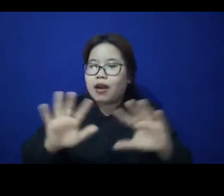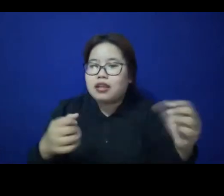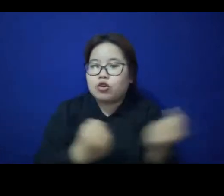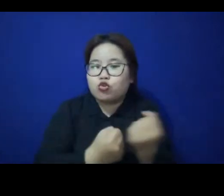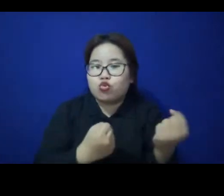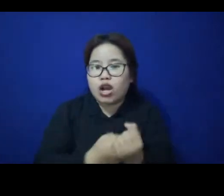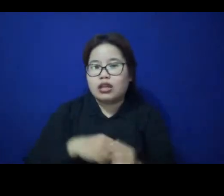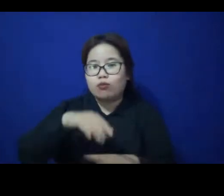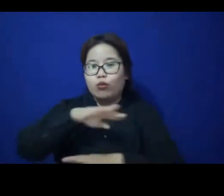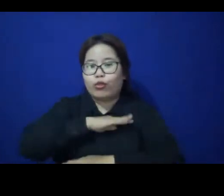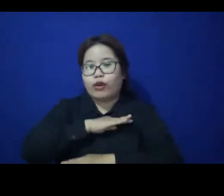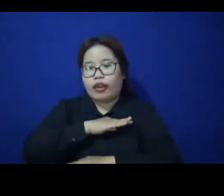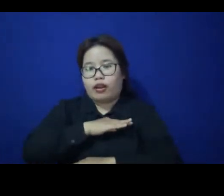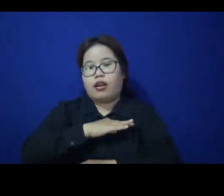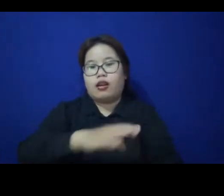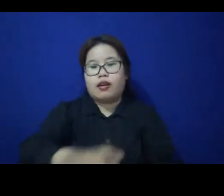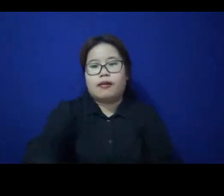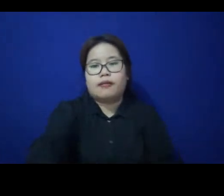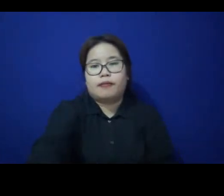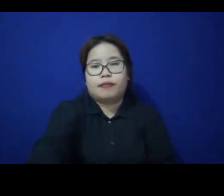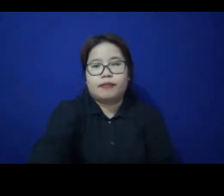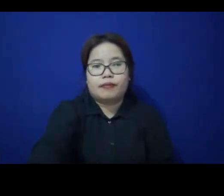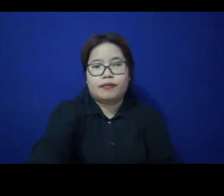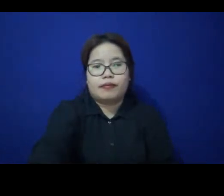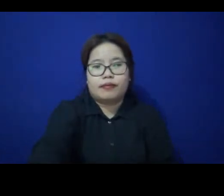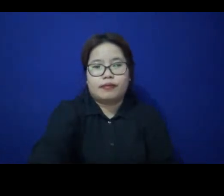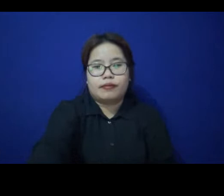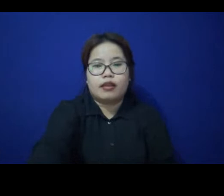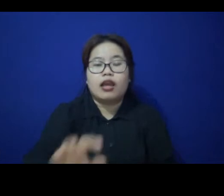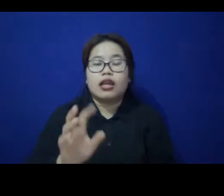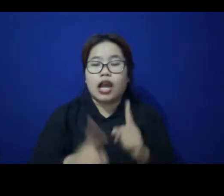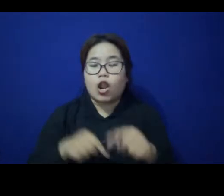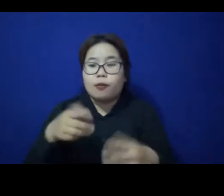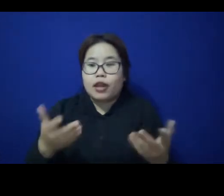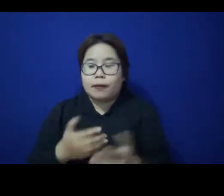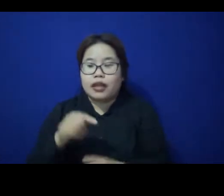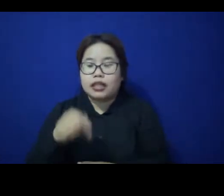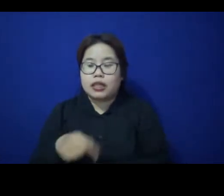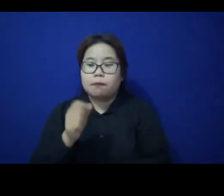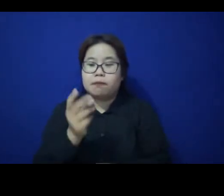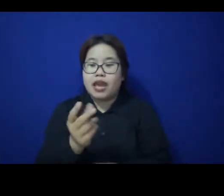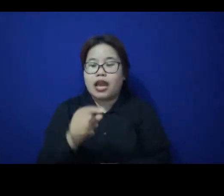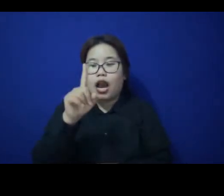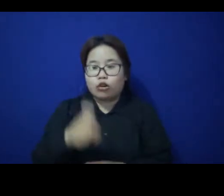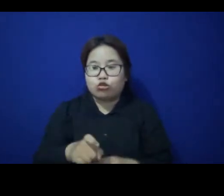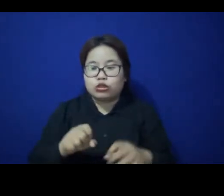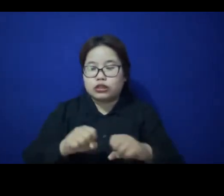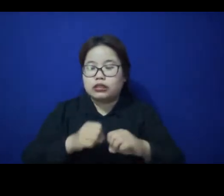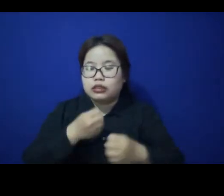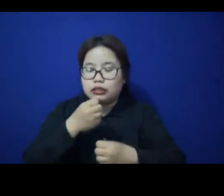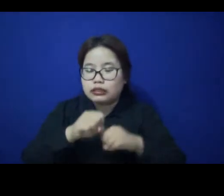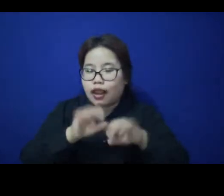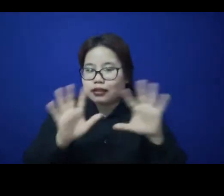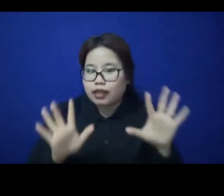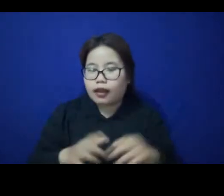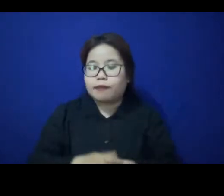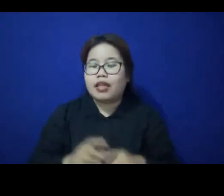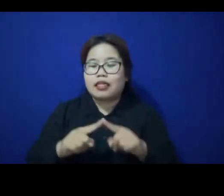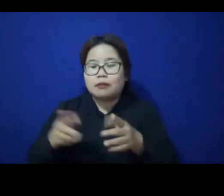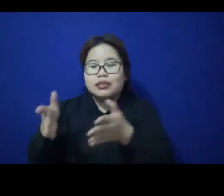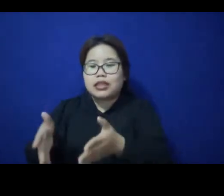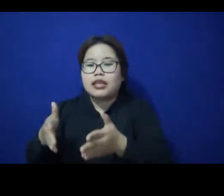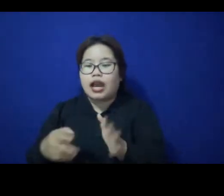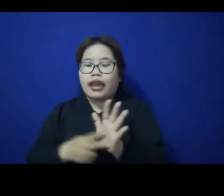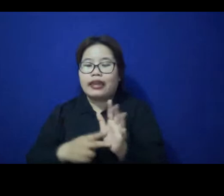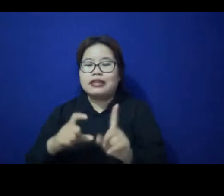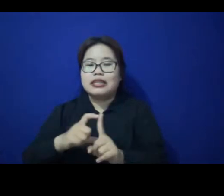pay off. And ultimately, unfortunately, the NDIS is not going to